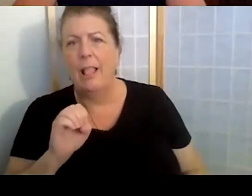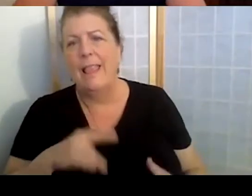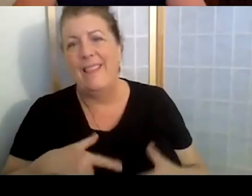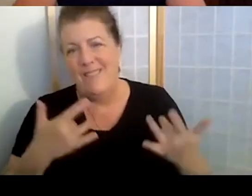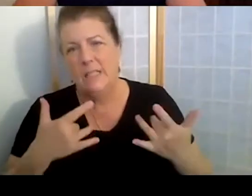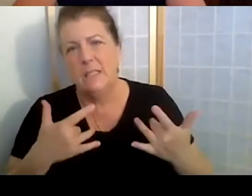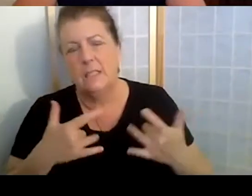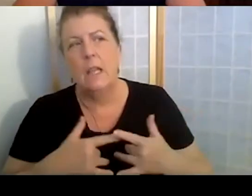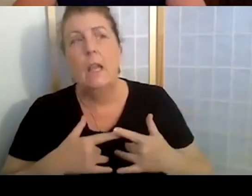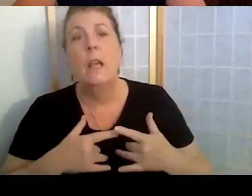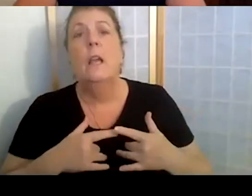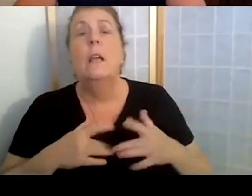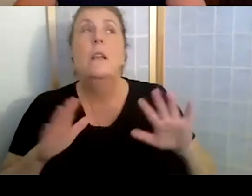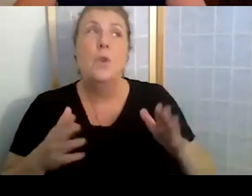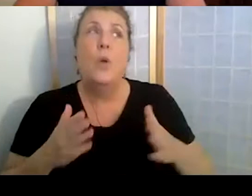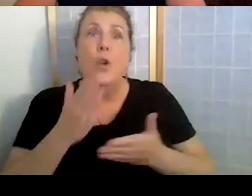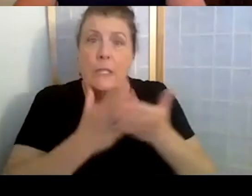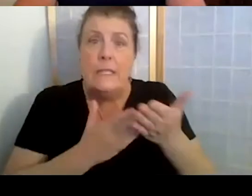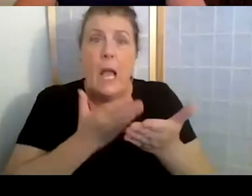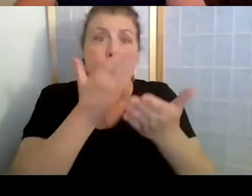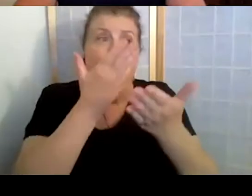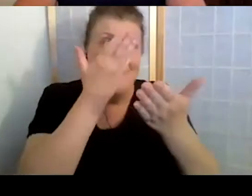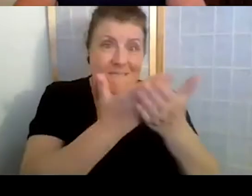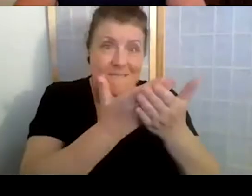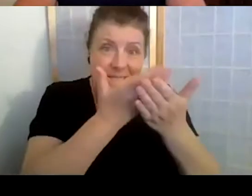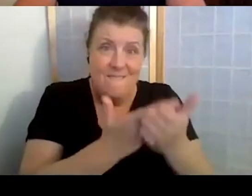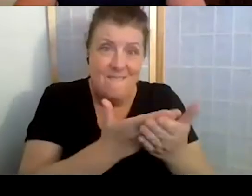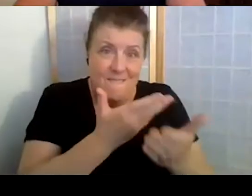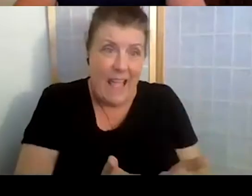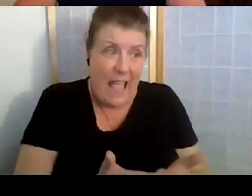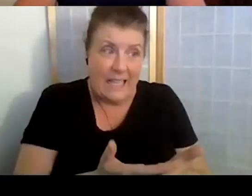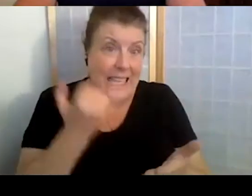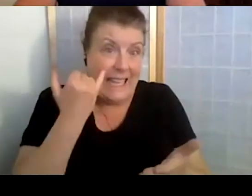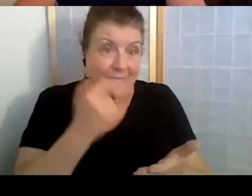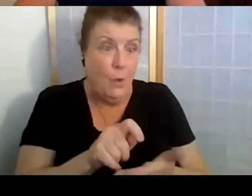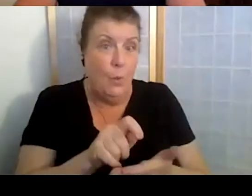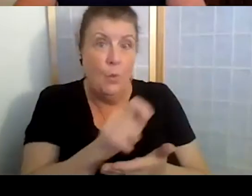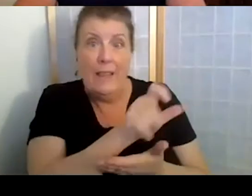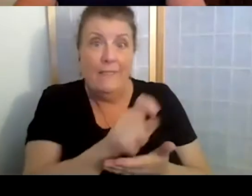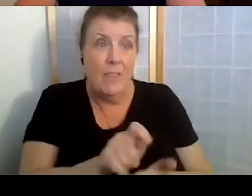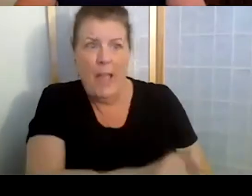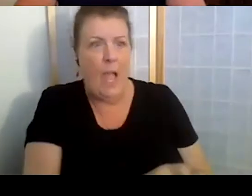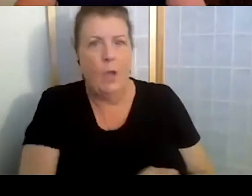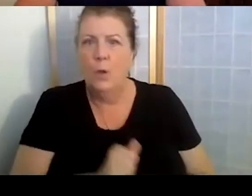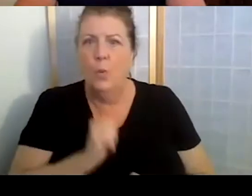know, without which you're not actually telling the story. There are the ones that absolutely